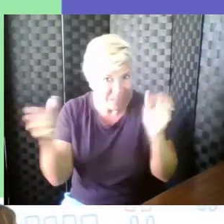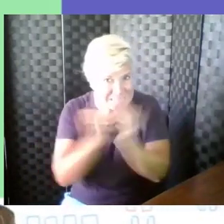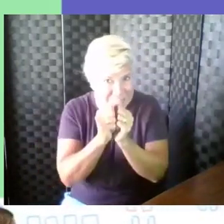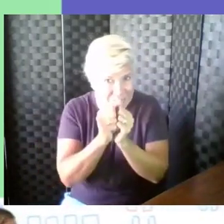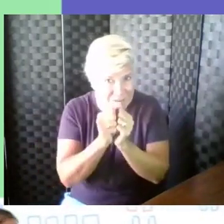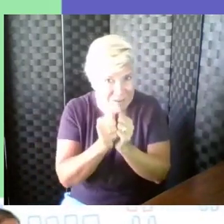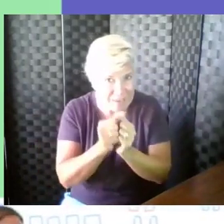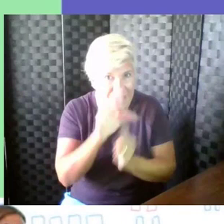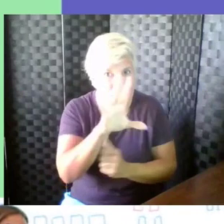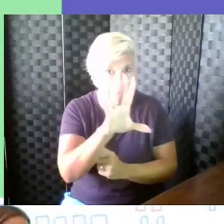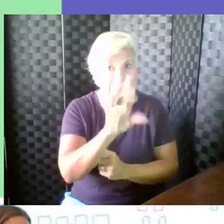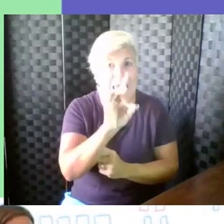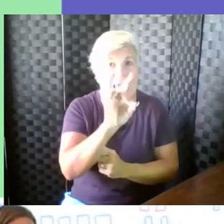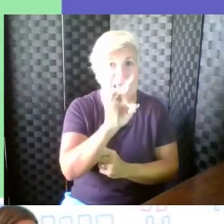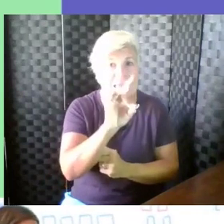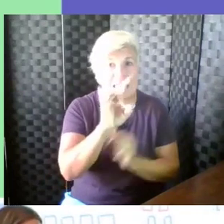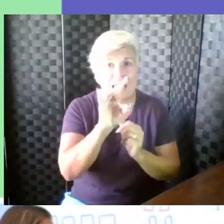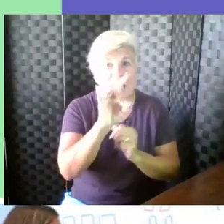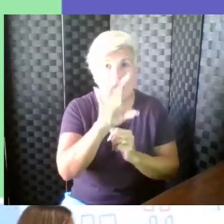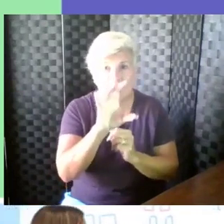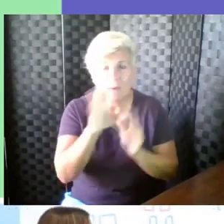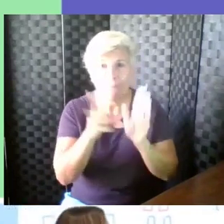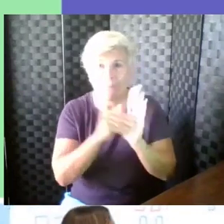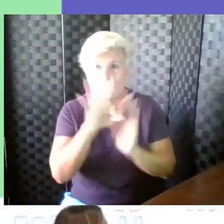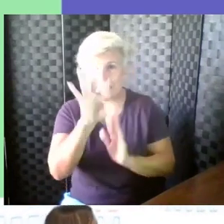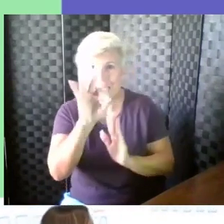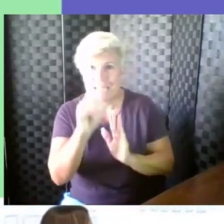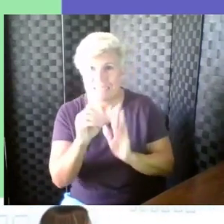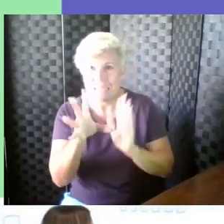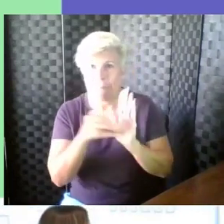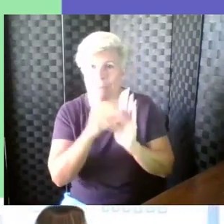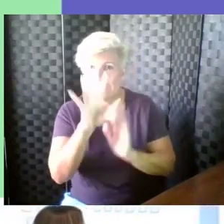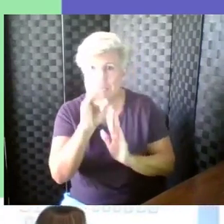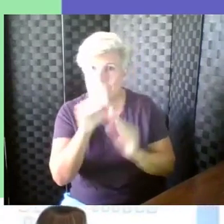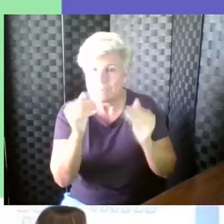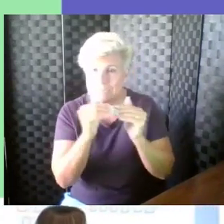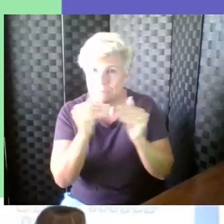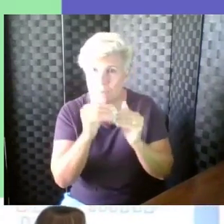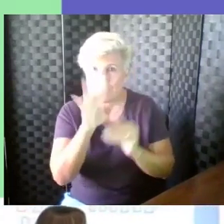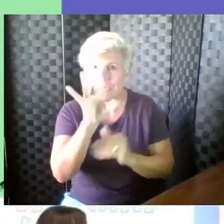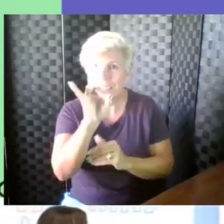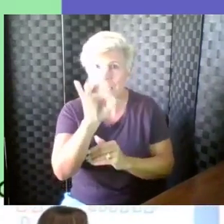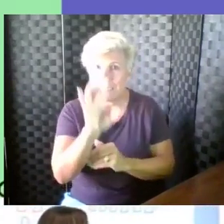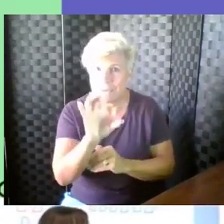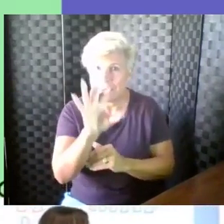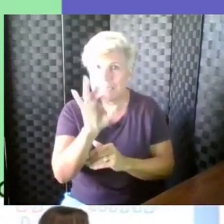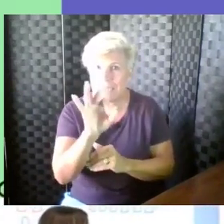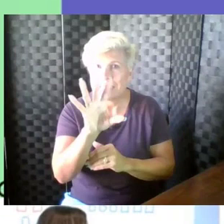together, 800 plus 90 plus 7 will give me